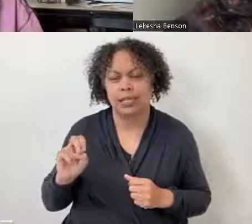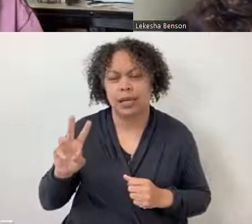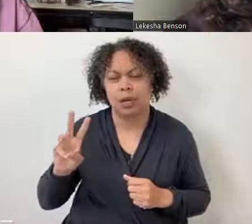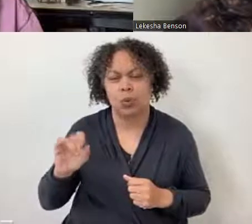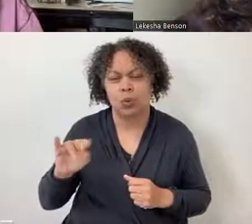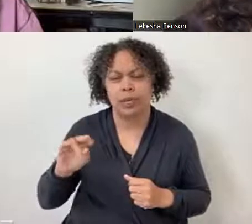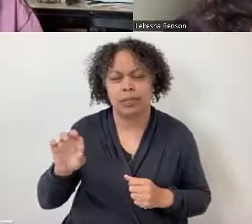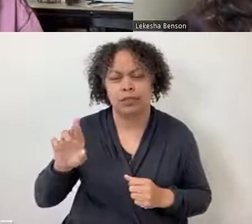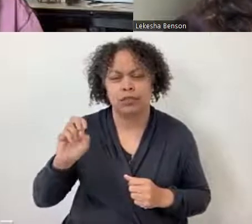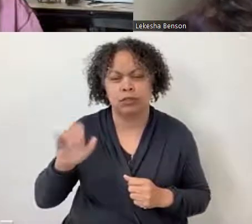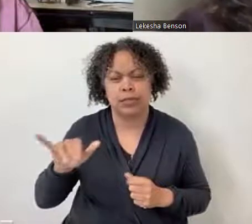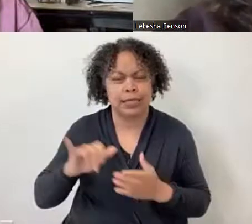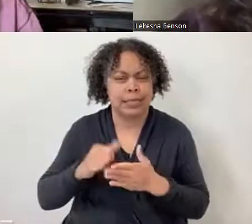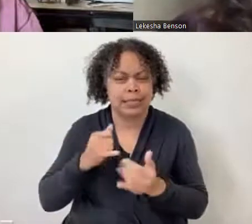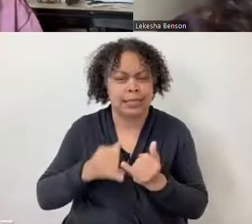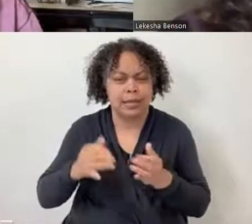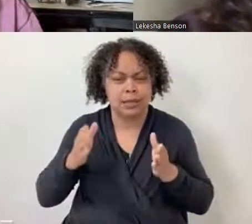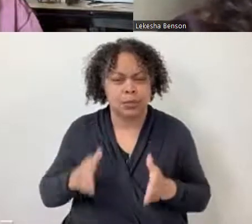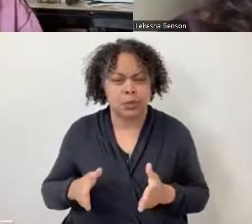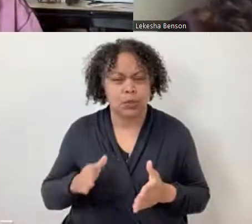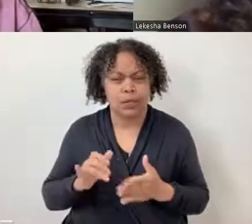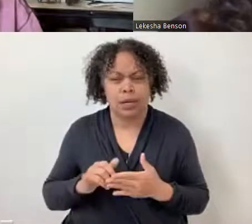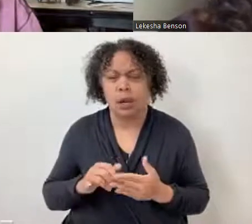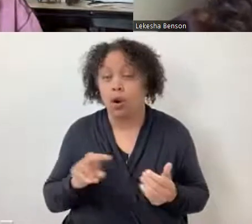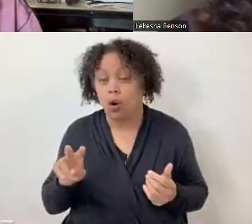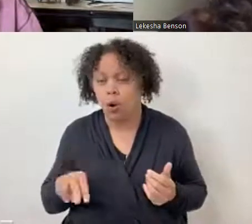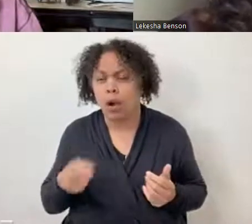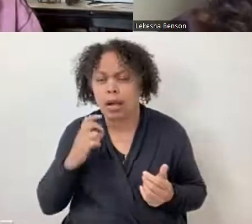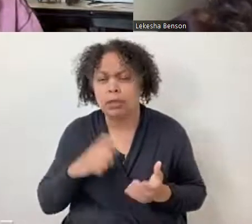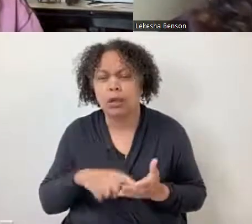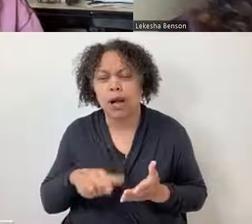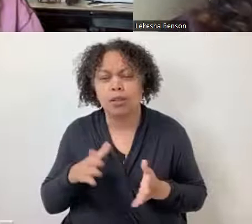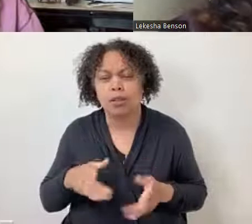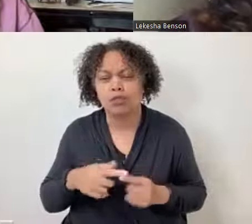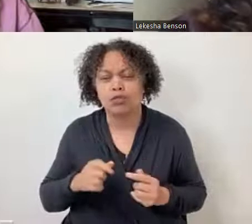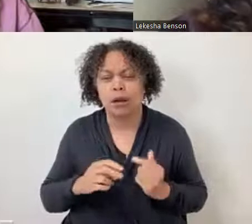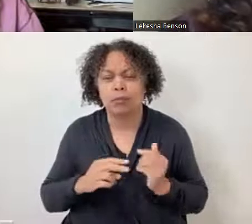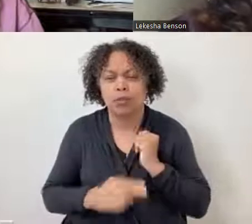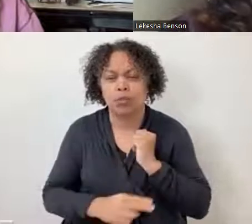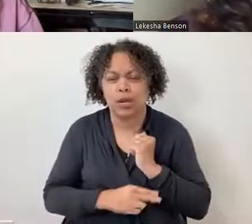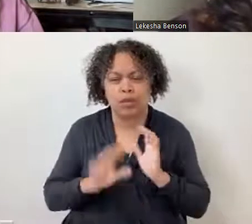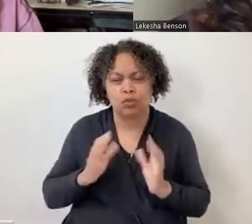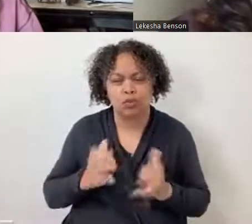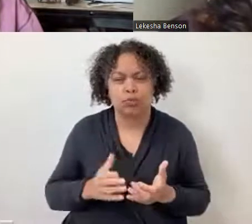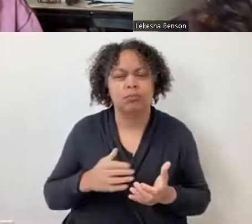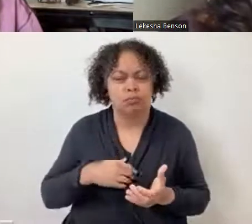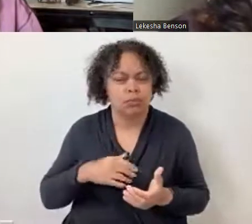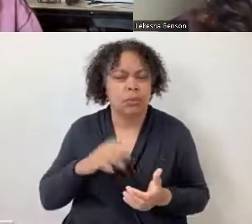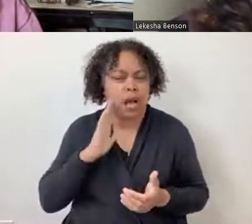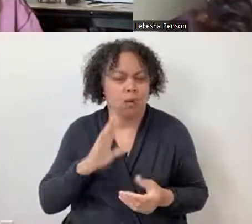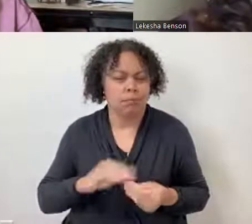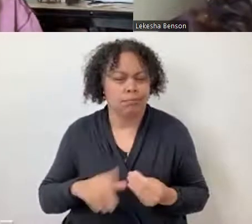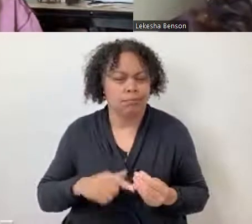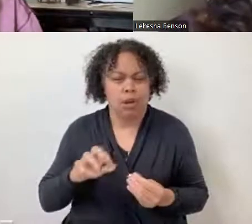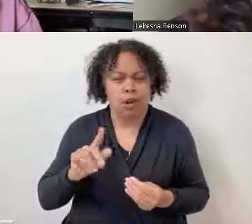person who put well, there's another person from the bridge. So we have 2 comments from the bridge, but I will address Arlene's.